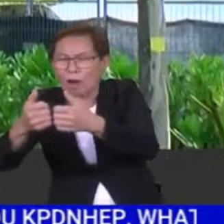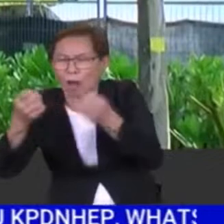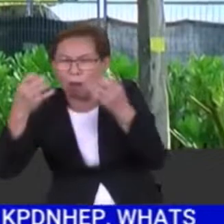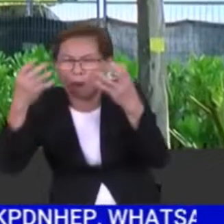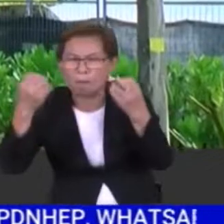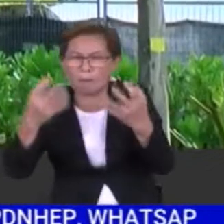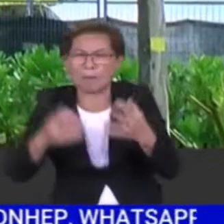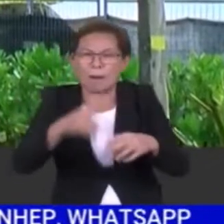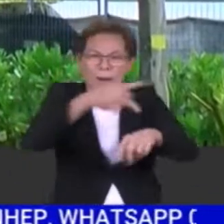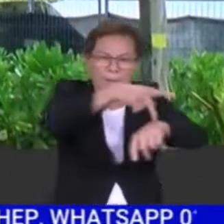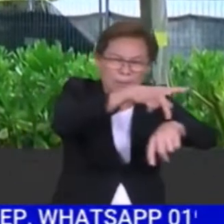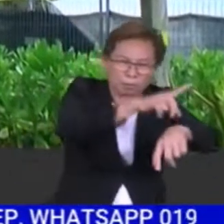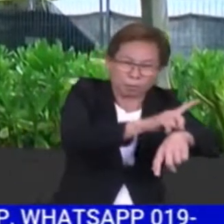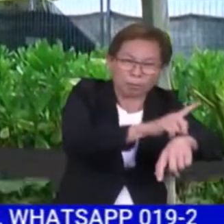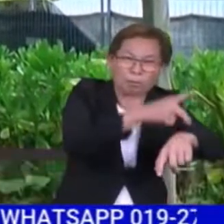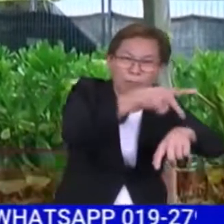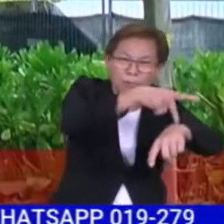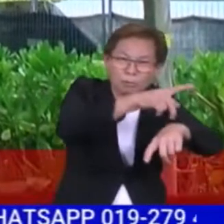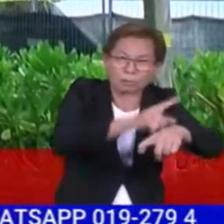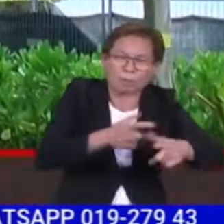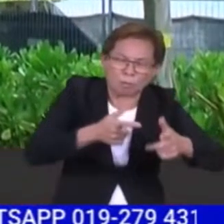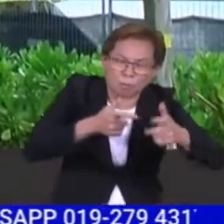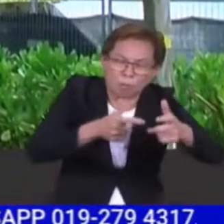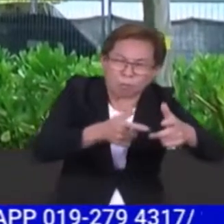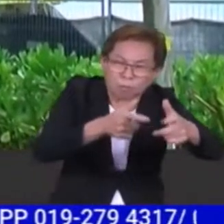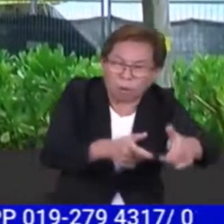coming up, like Port Dickson Tri. But the